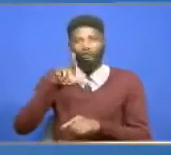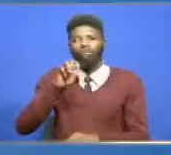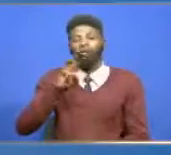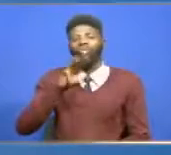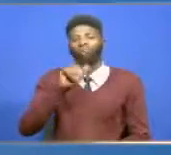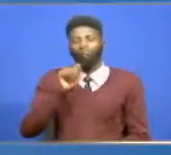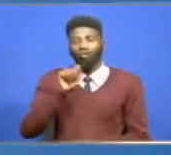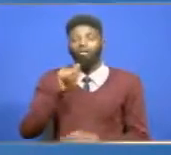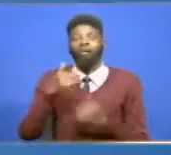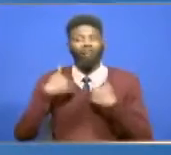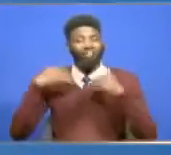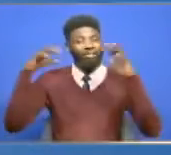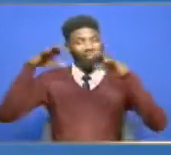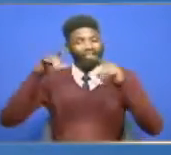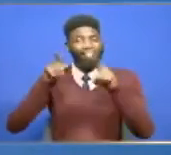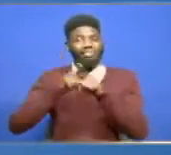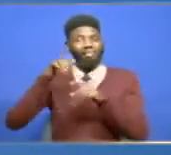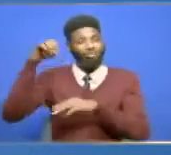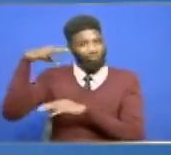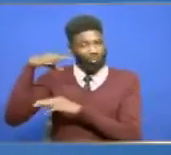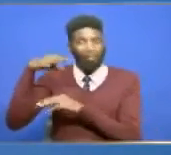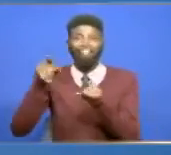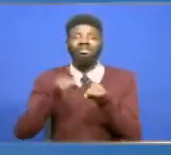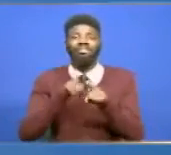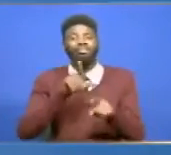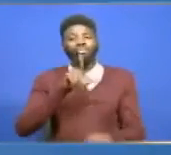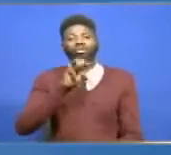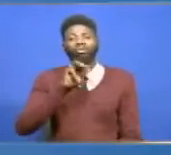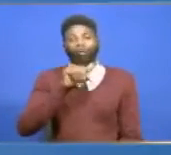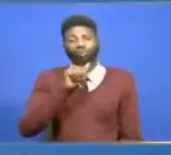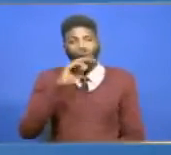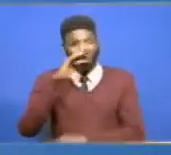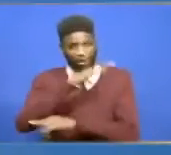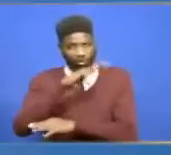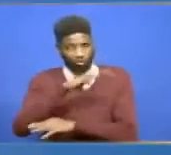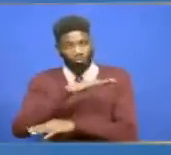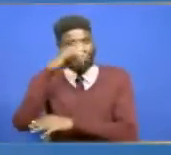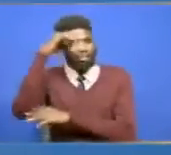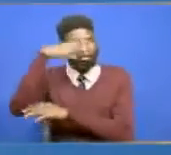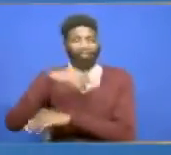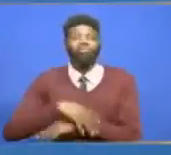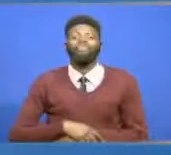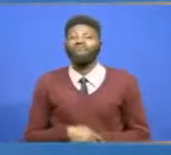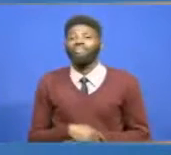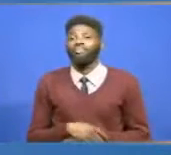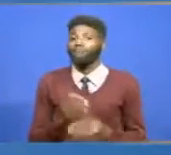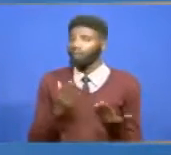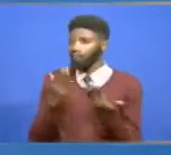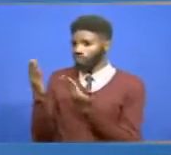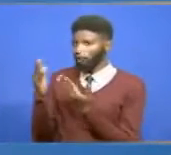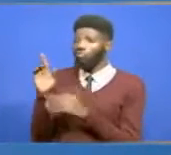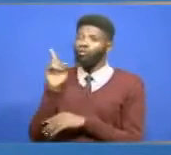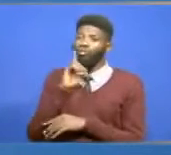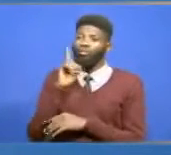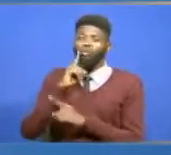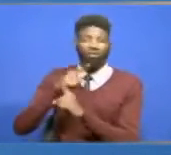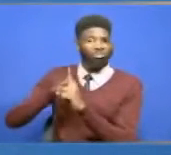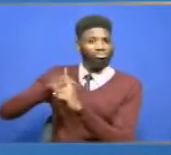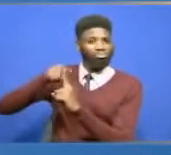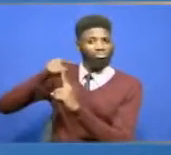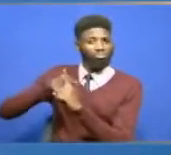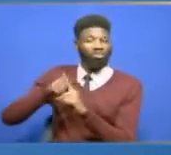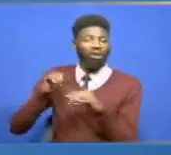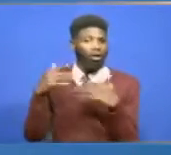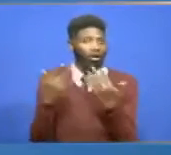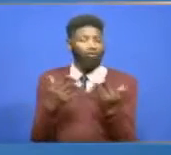rains with sunny intervals. Lodwar will have sunny intervals in the afternoon. Let's now take a look at your temperatures tomorrow. And Lodwar has highs